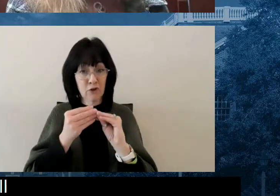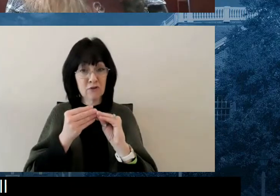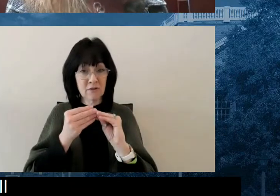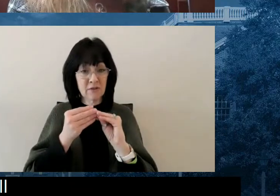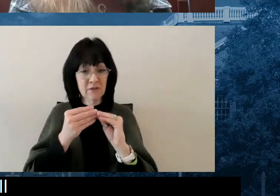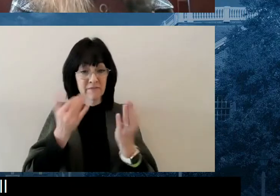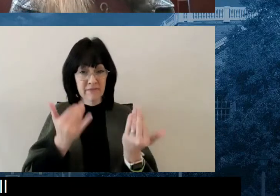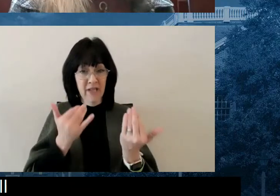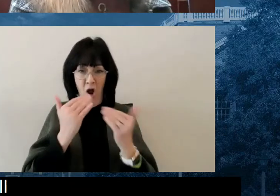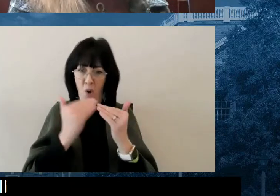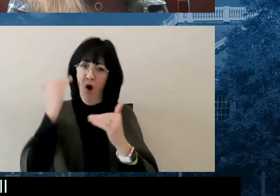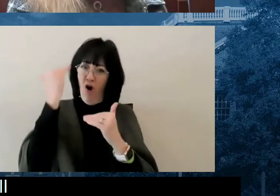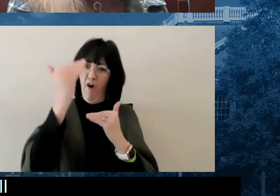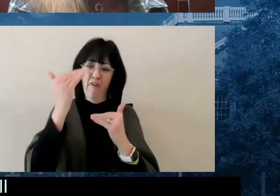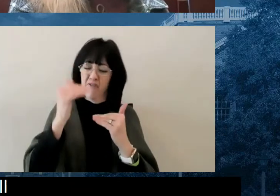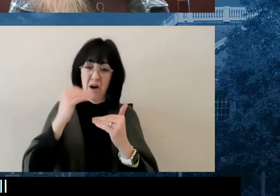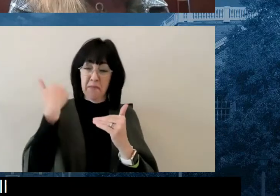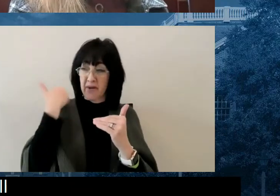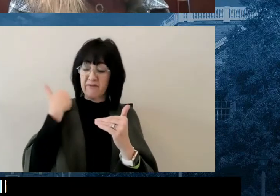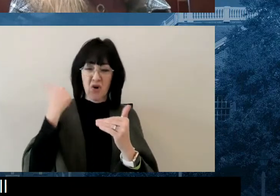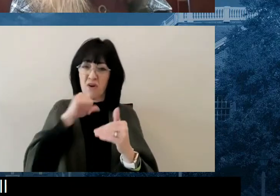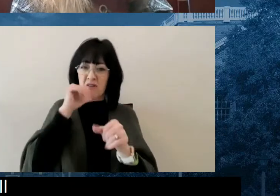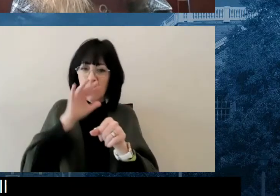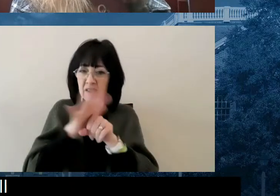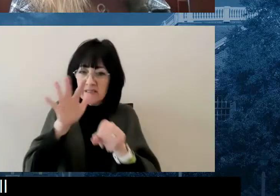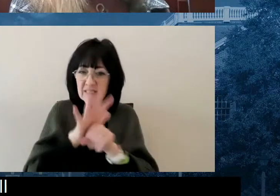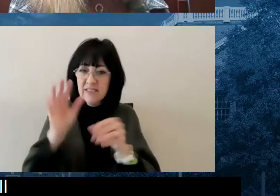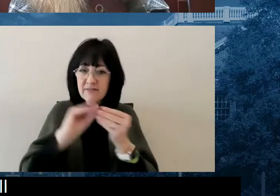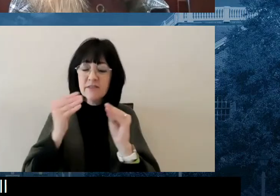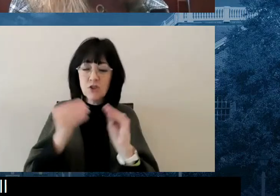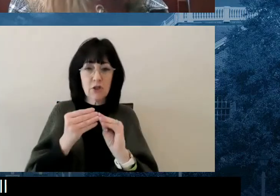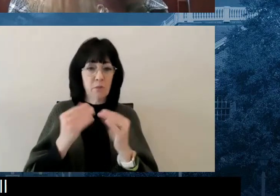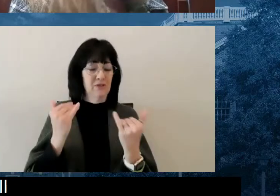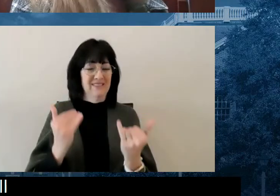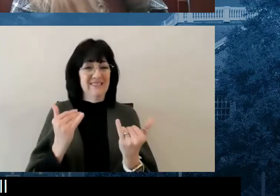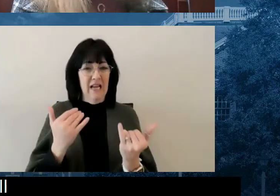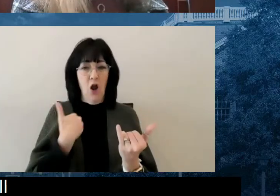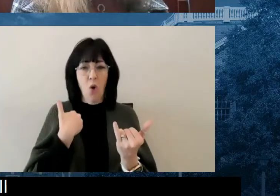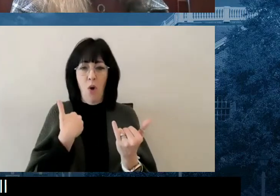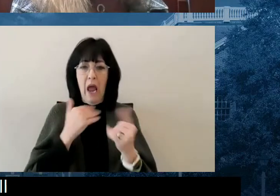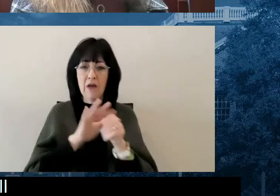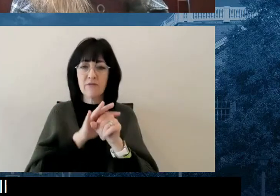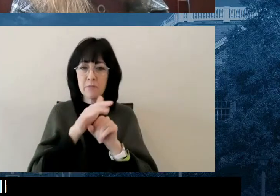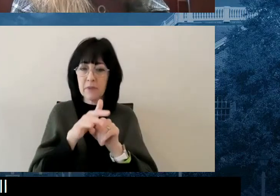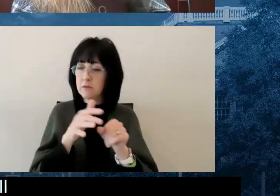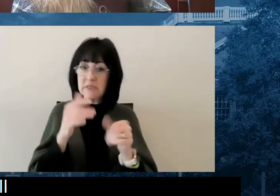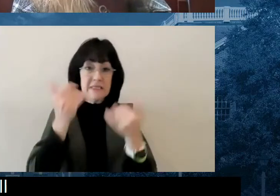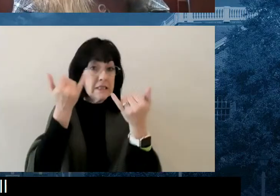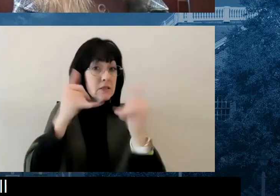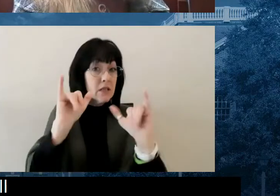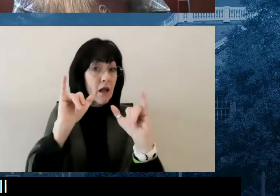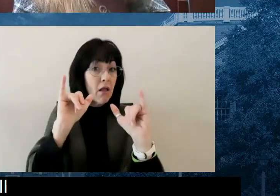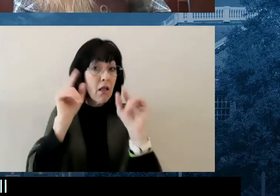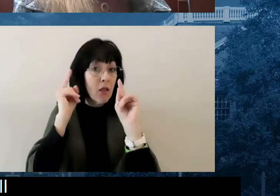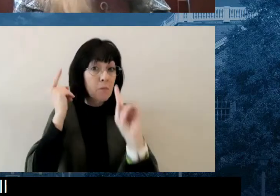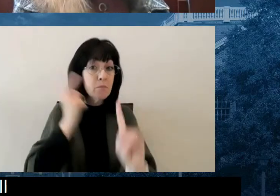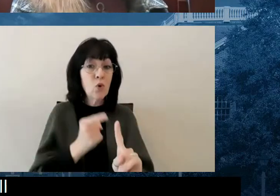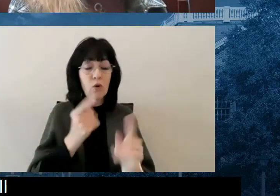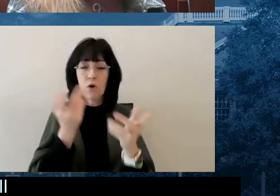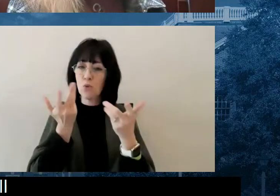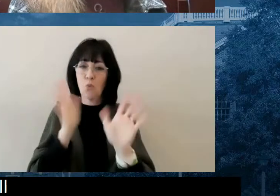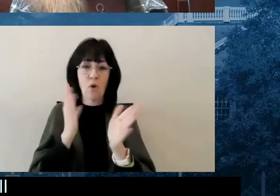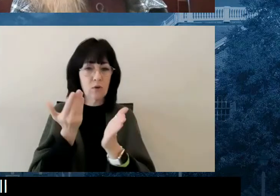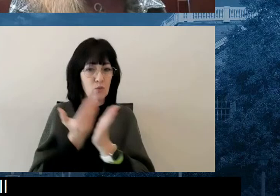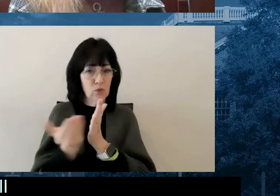exceeding demand, is get vaccine into people when you have that opportunity. We don't want to waste doses. On the other hand, we